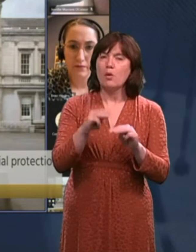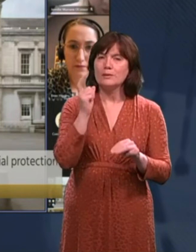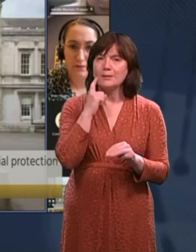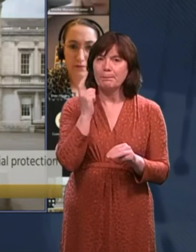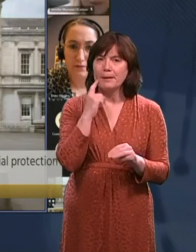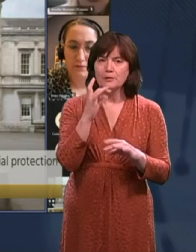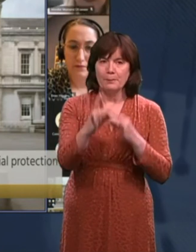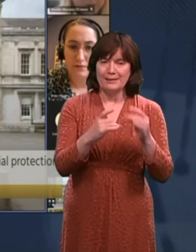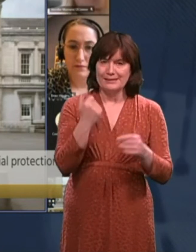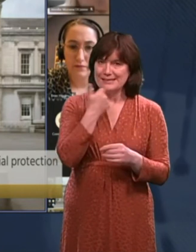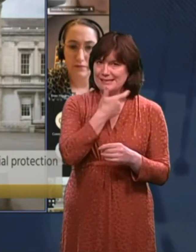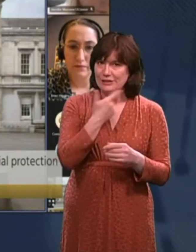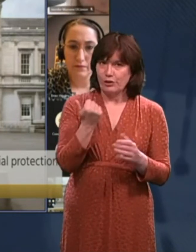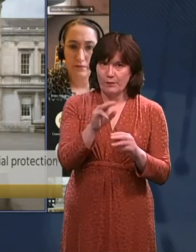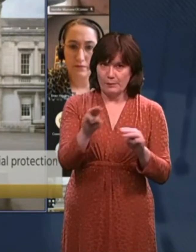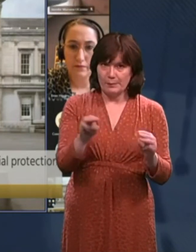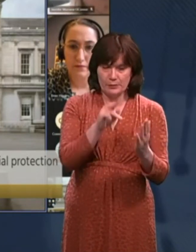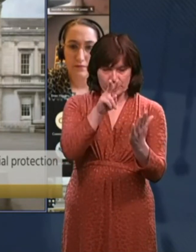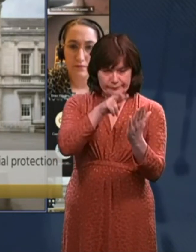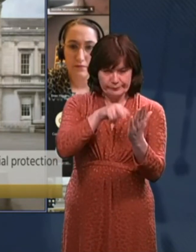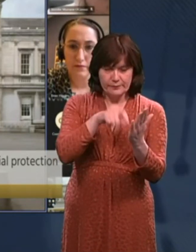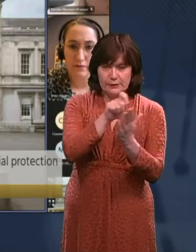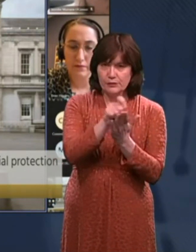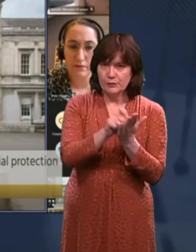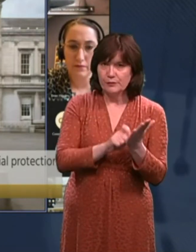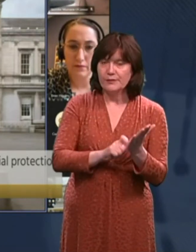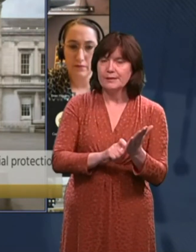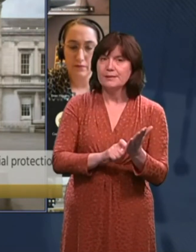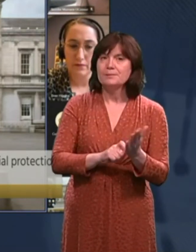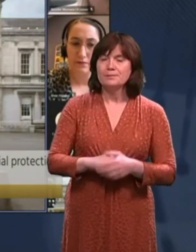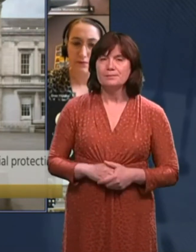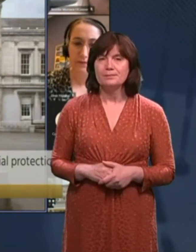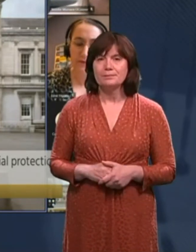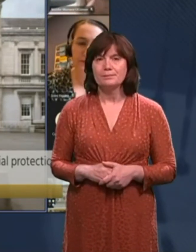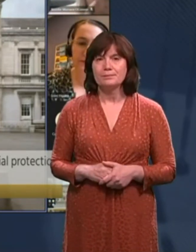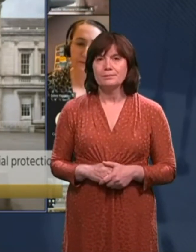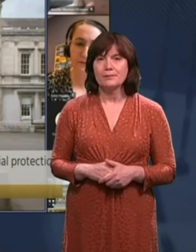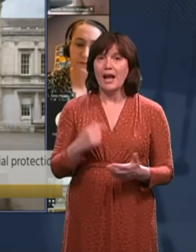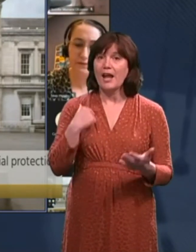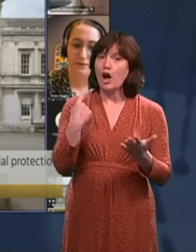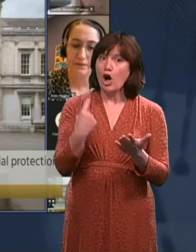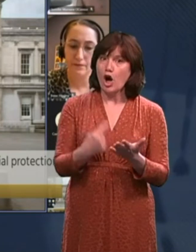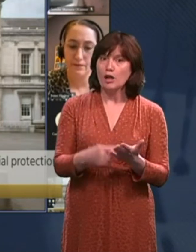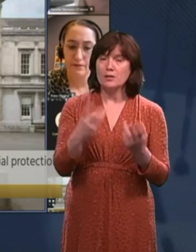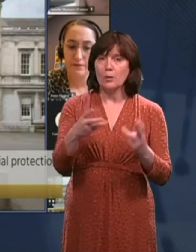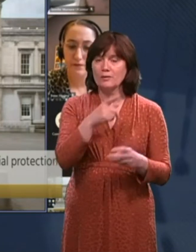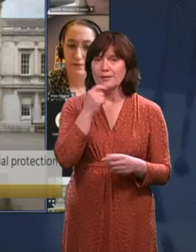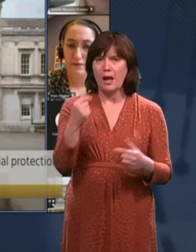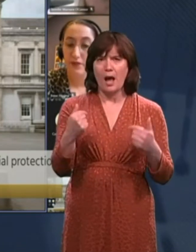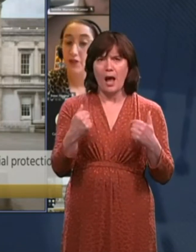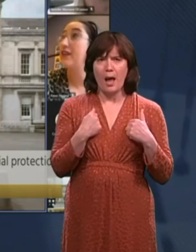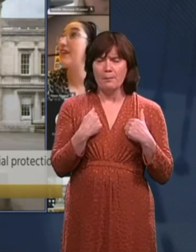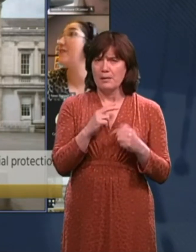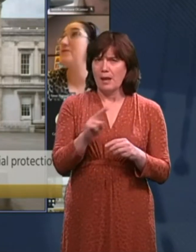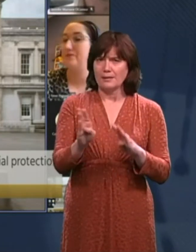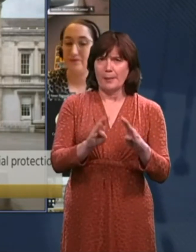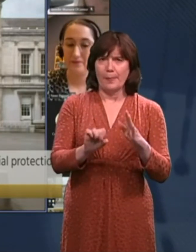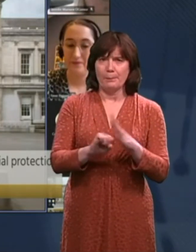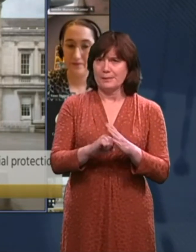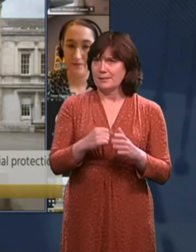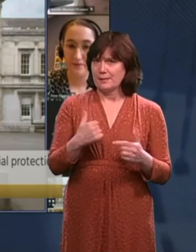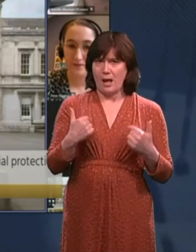easier for people to complete it. And can I just also say, we're not in the business of putting